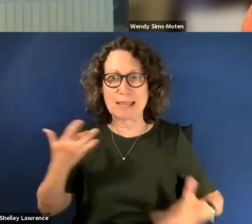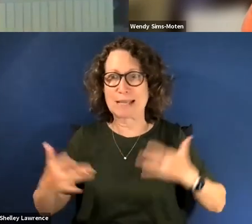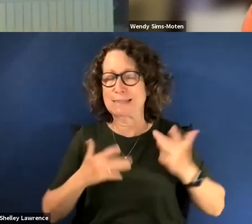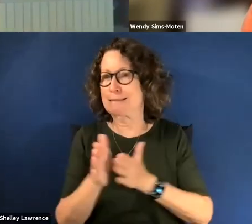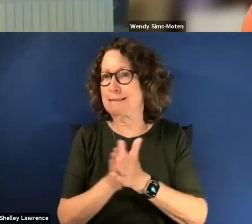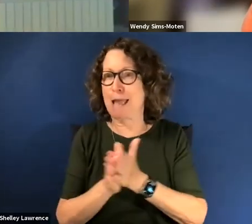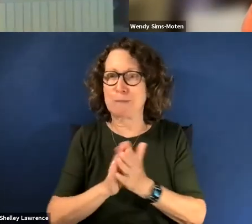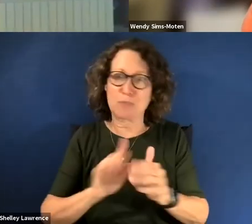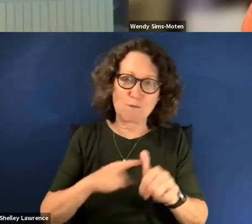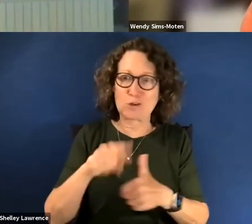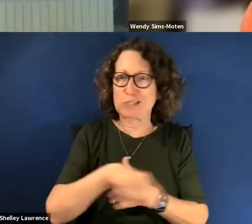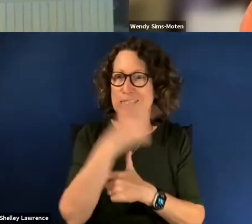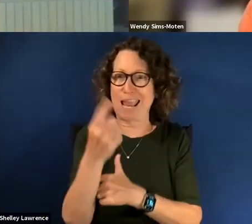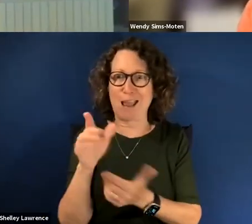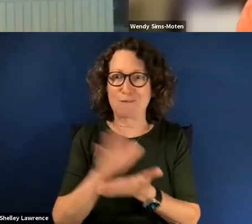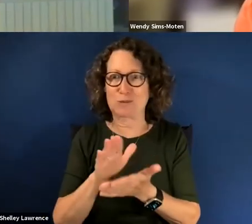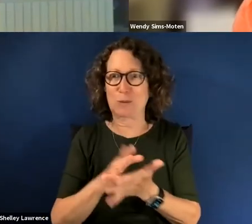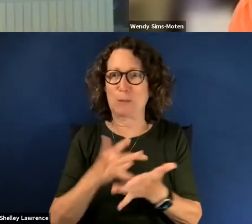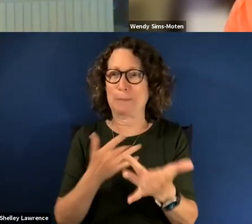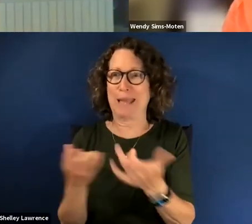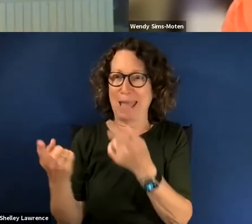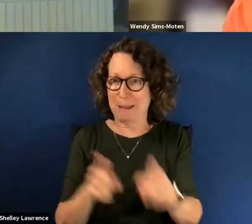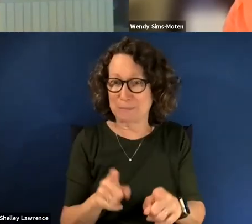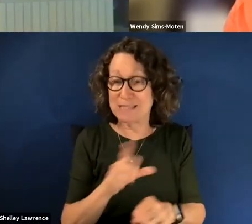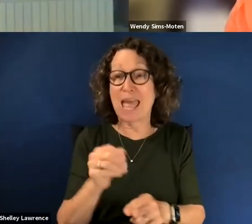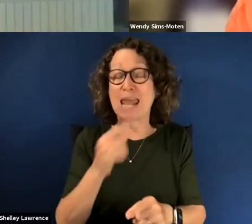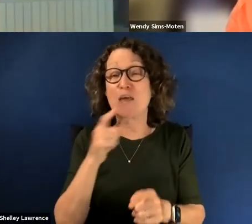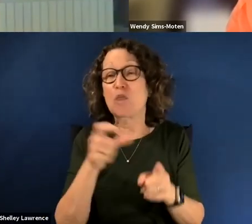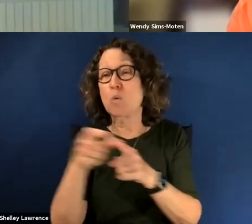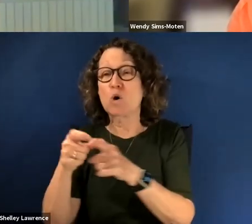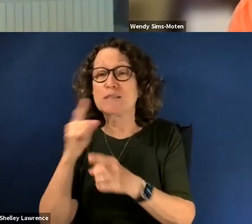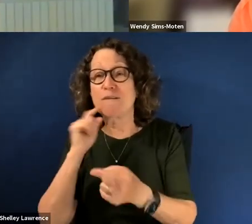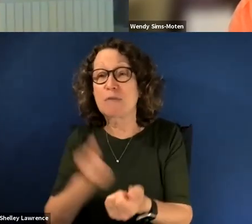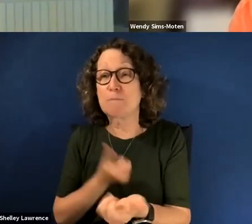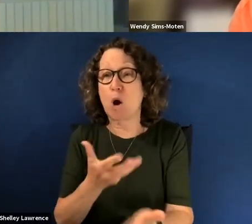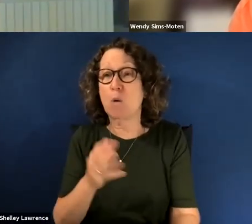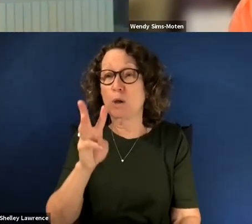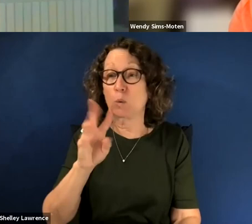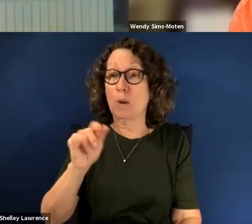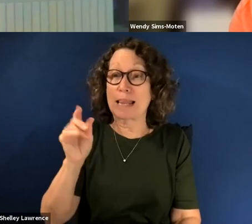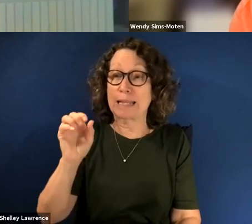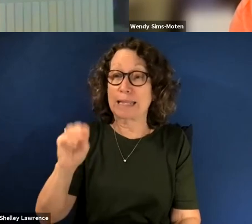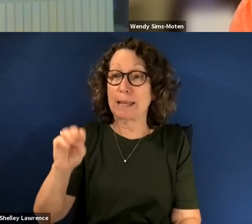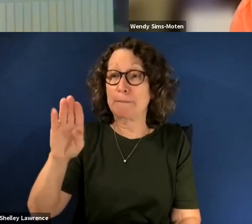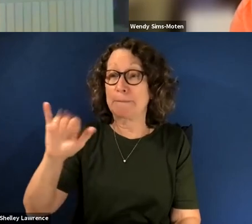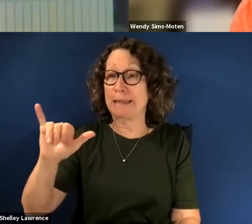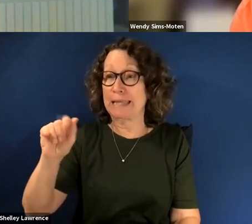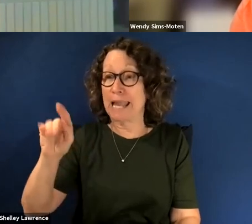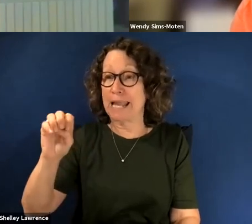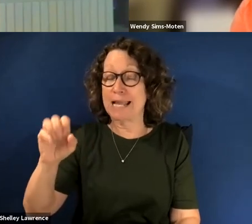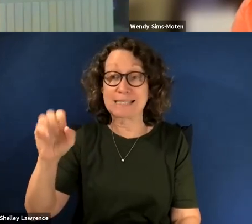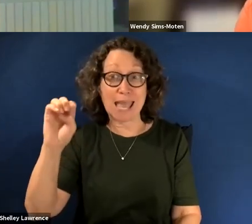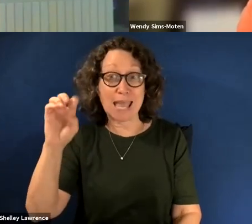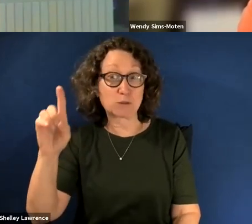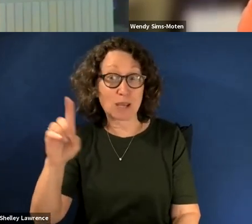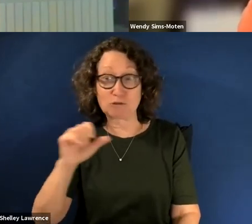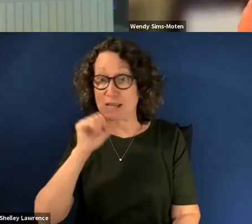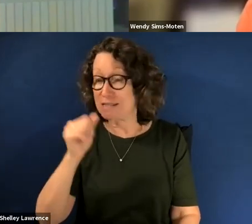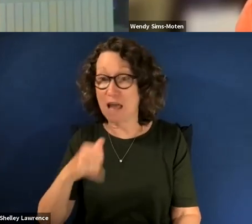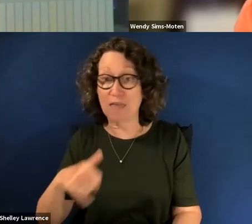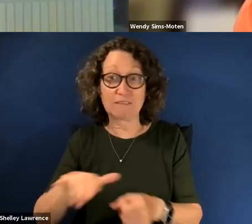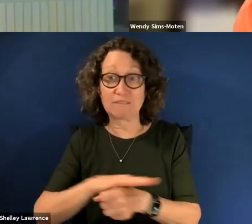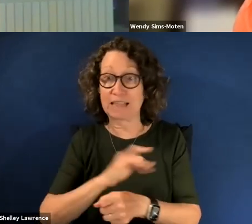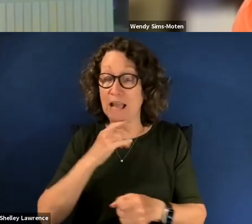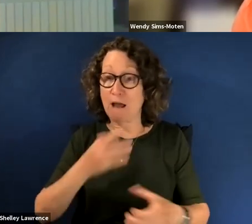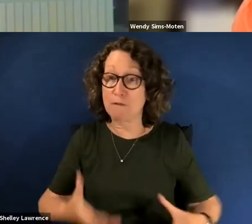that the first day of school brings. And in the words of the poet William Butler Yeats, education is not the filling of a